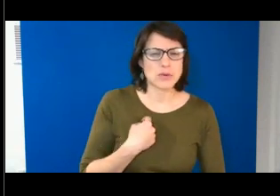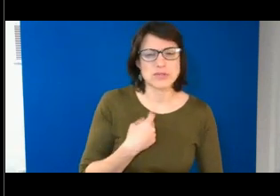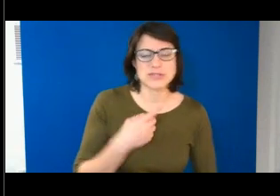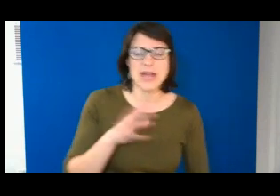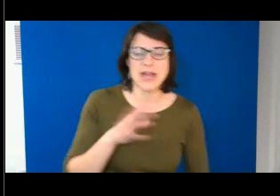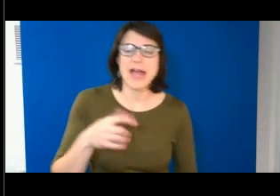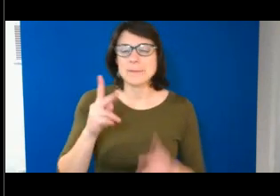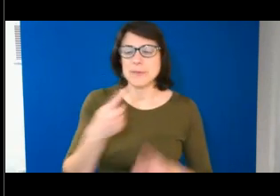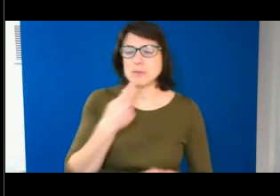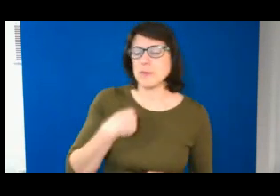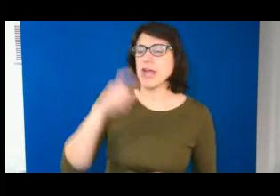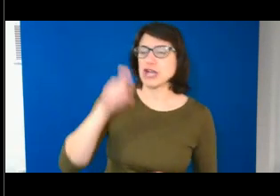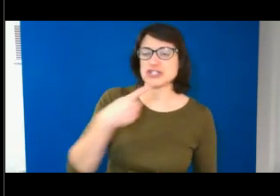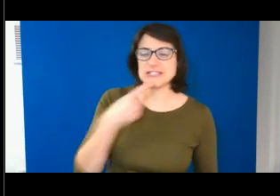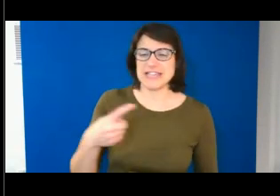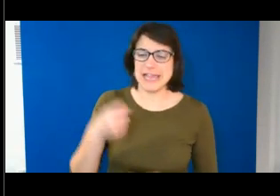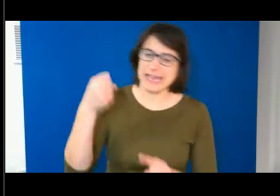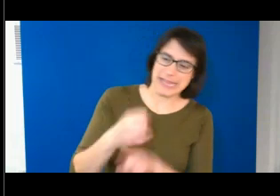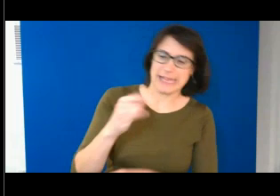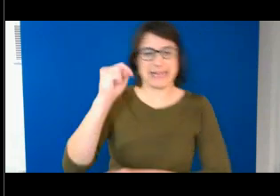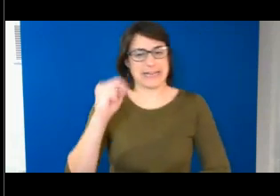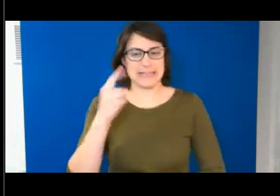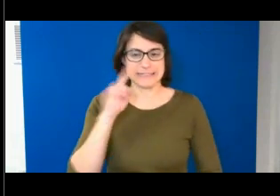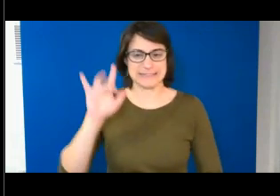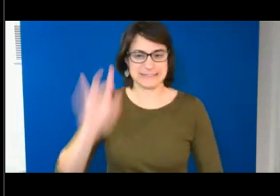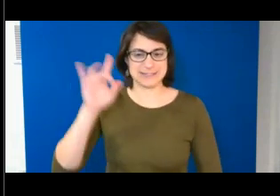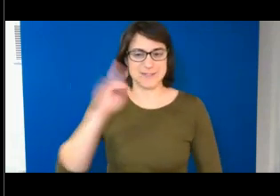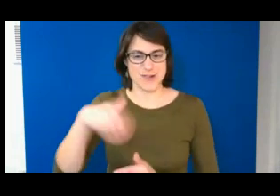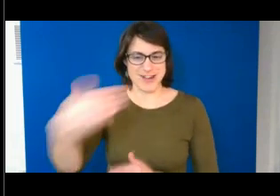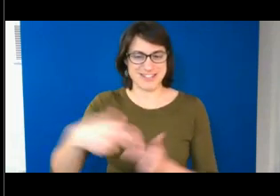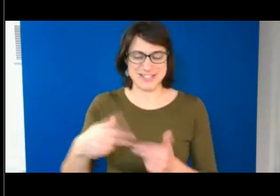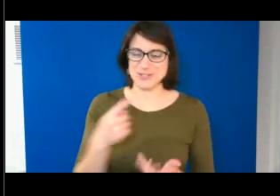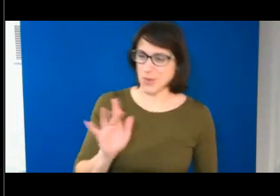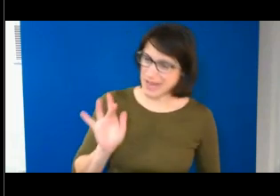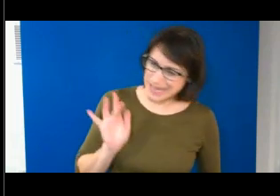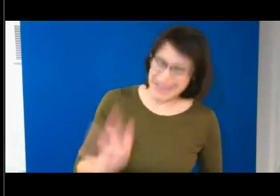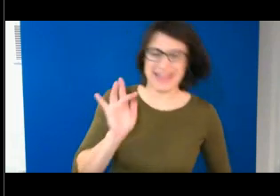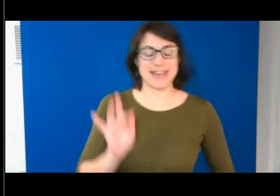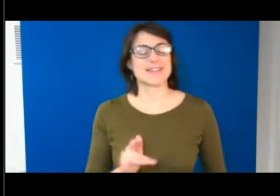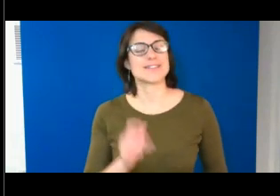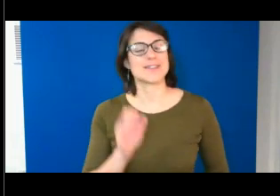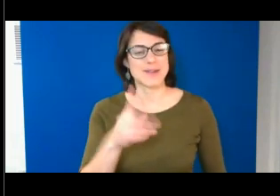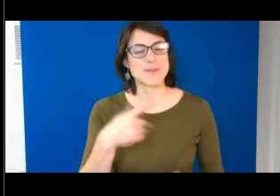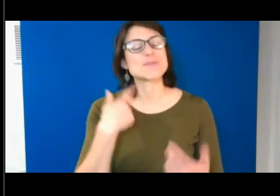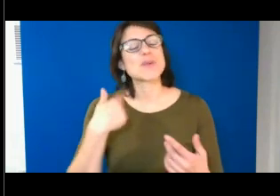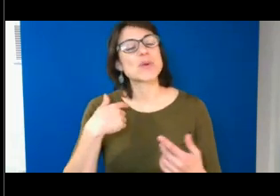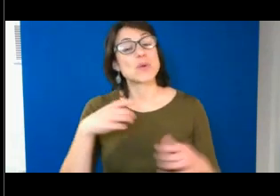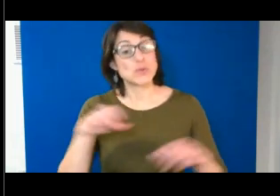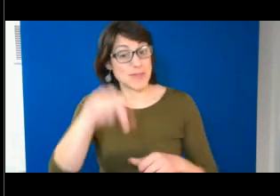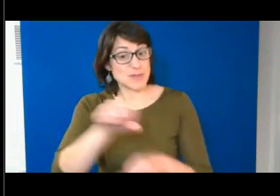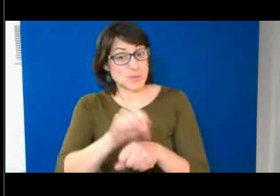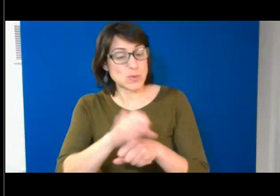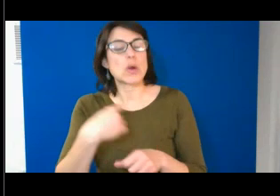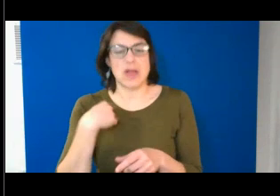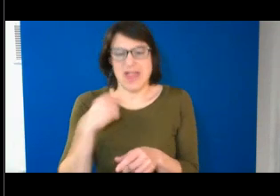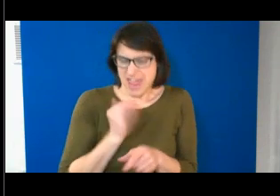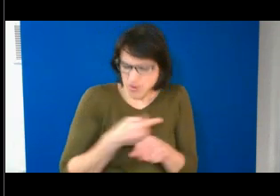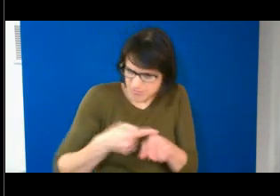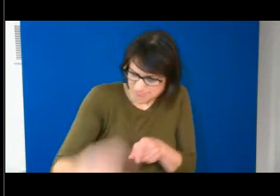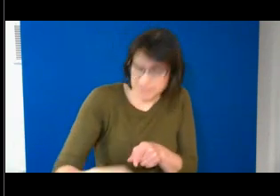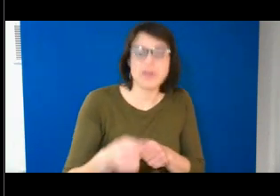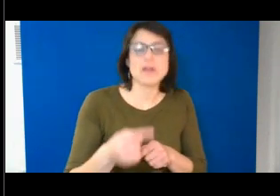team. And so as we started doing this work, we specialize in private-public relationship. The sanctuary has